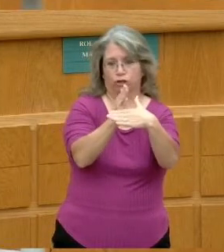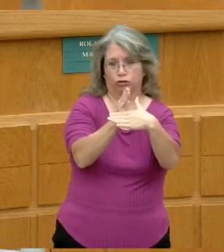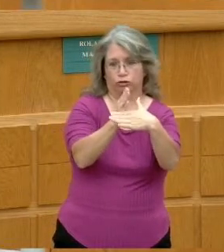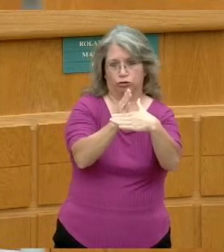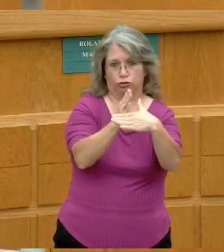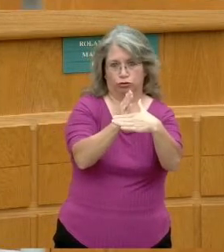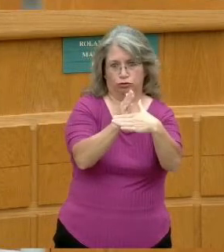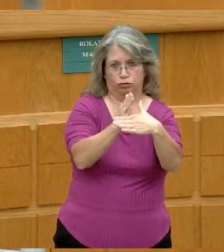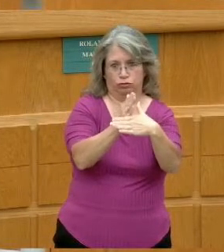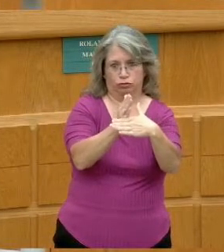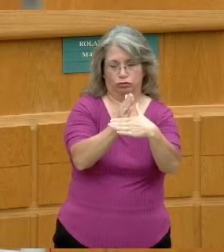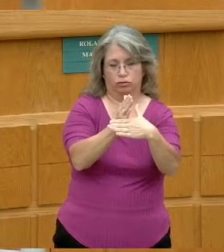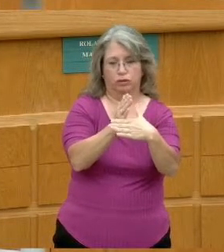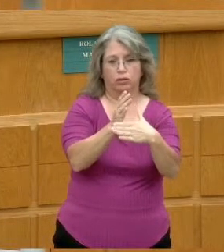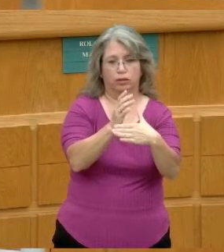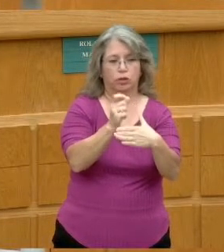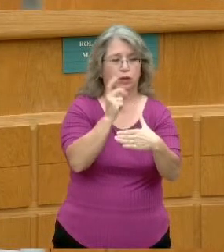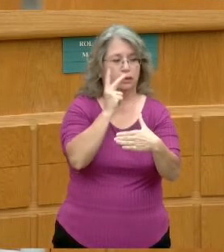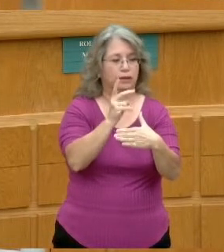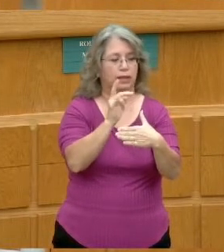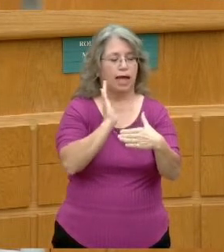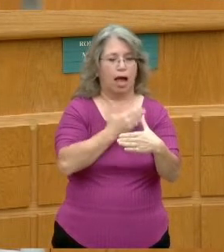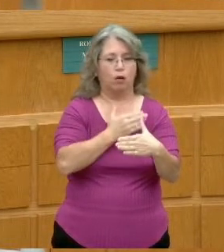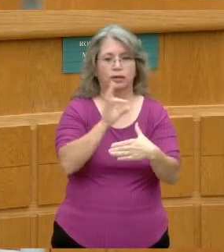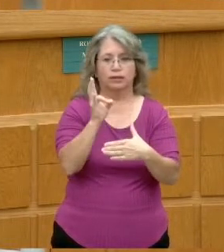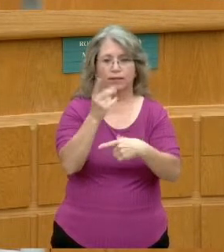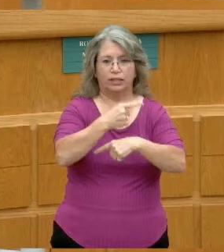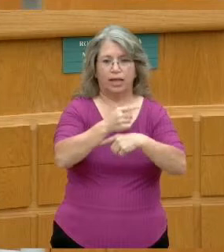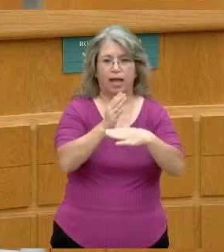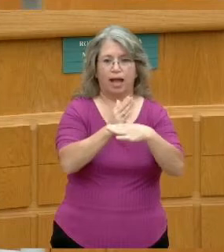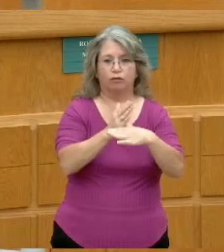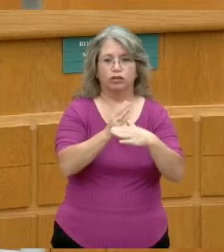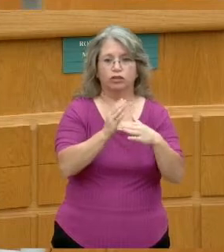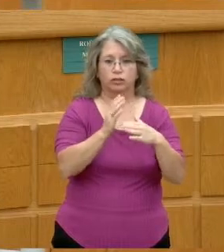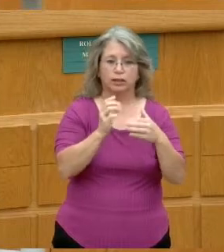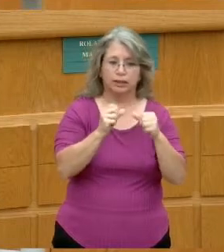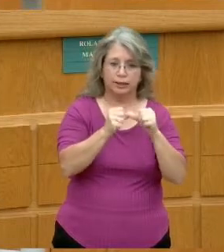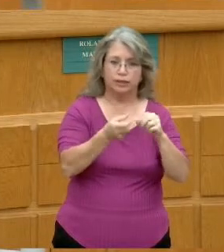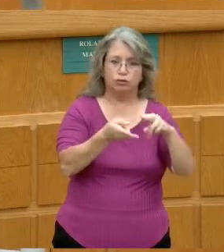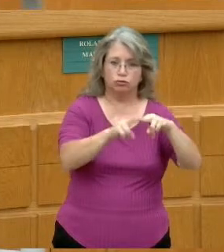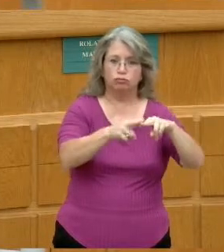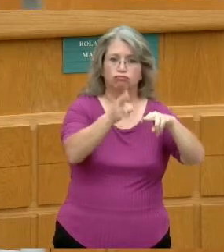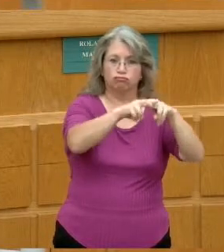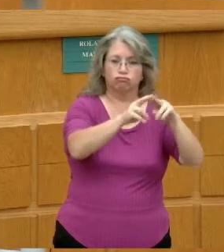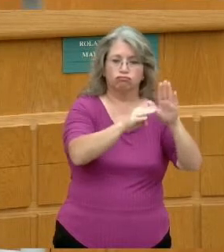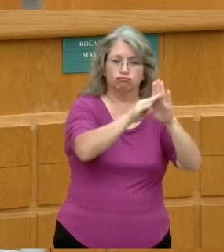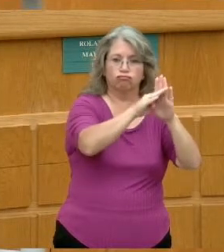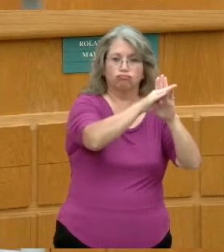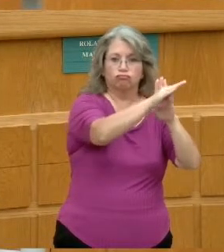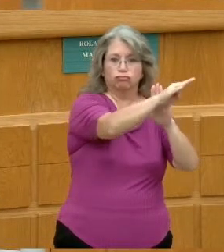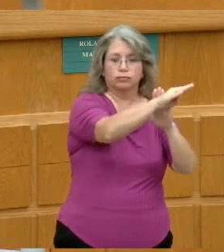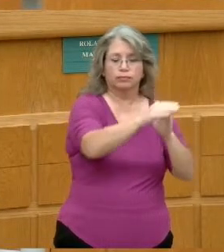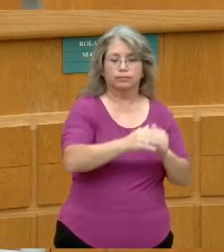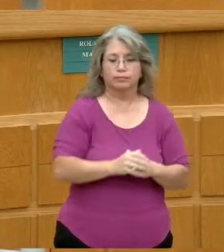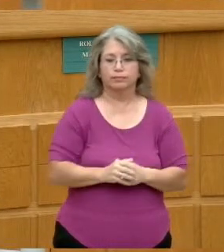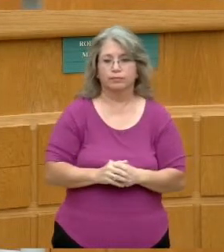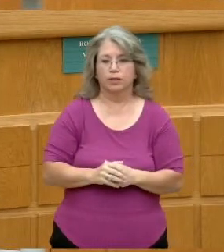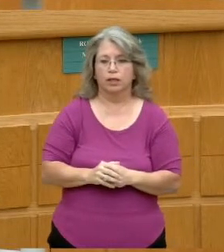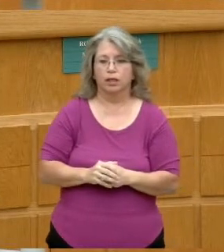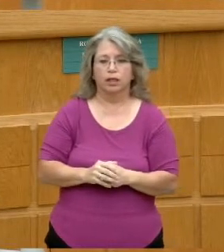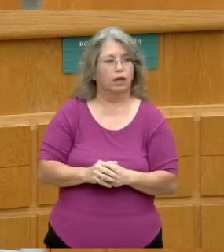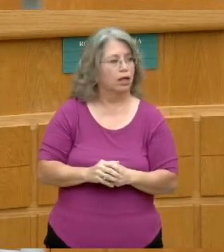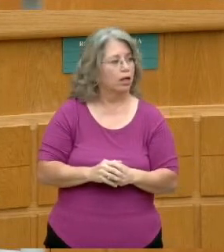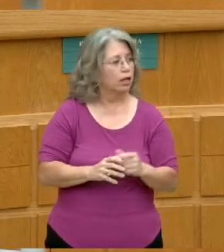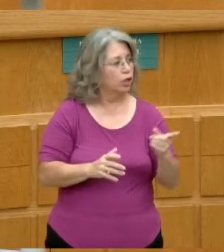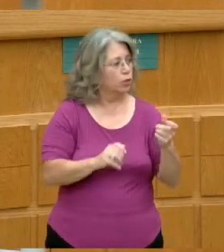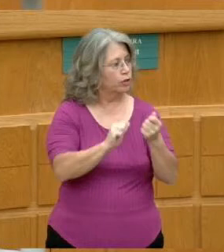continues to increase, and that's what we want for the community. I have, before Annette comes up, I'm going to do an update on library services, but